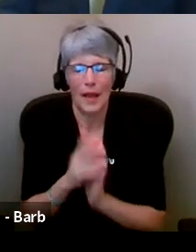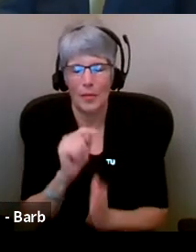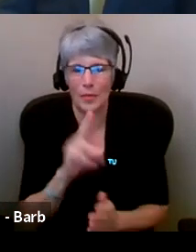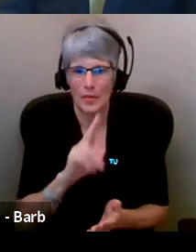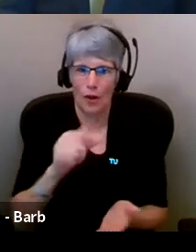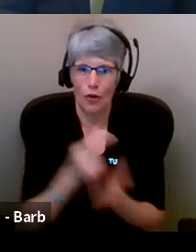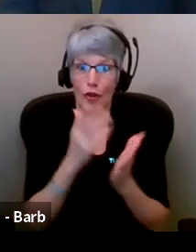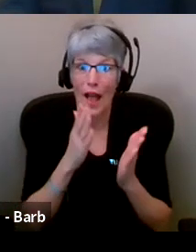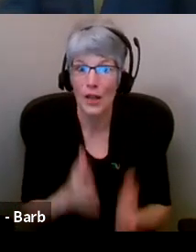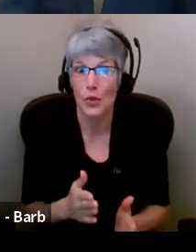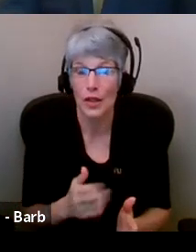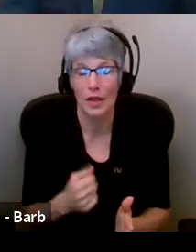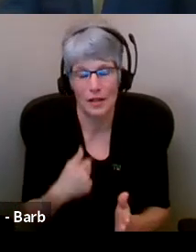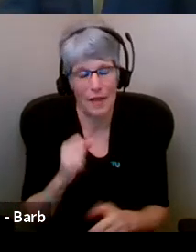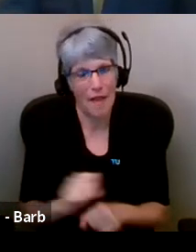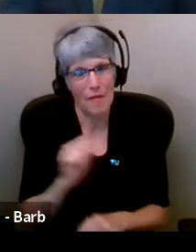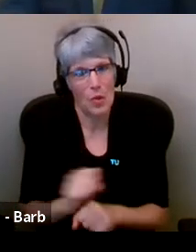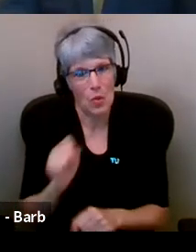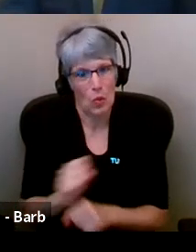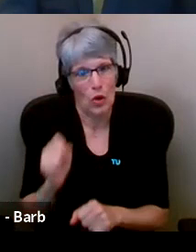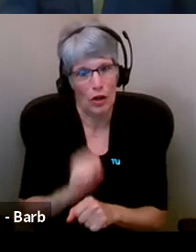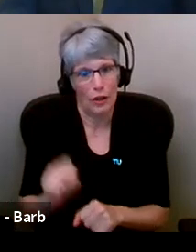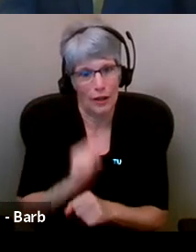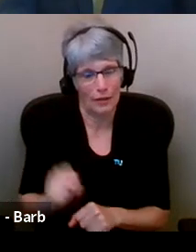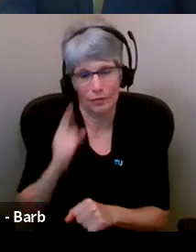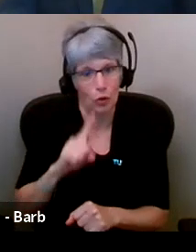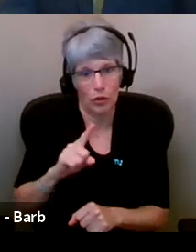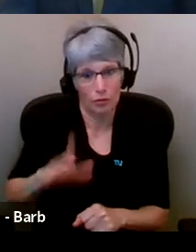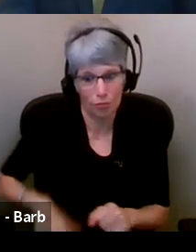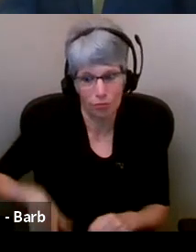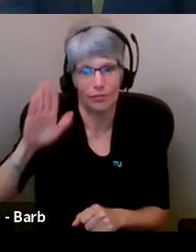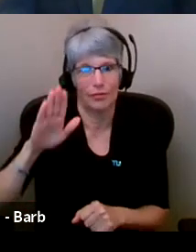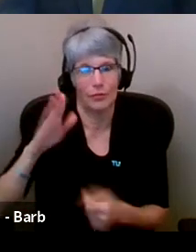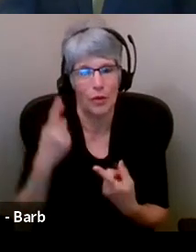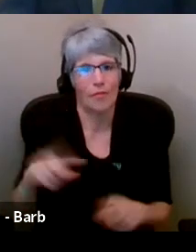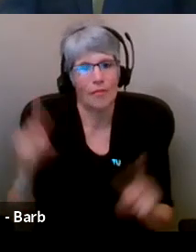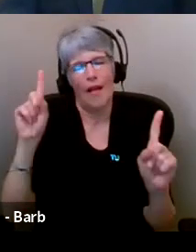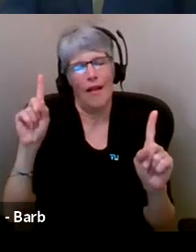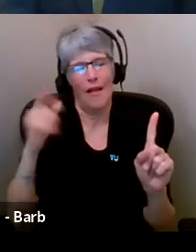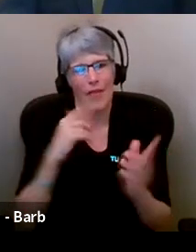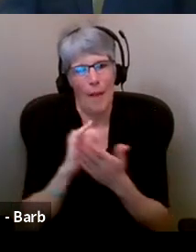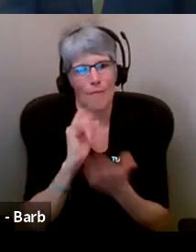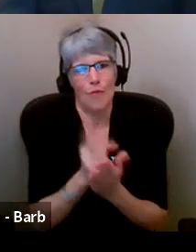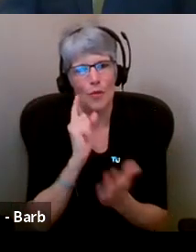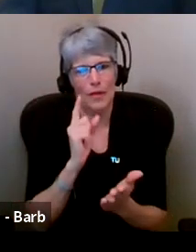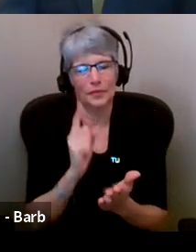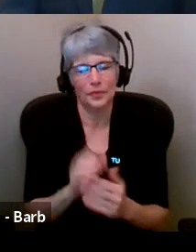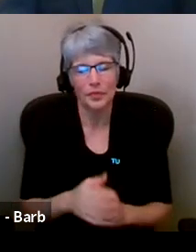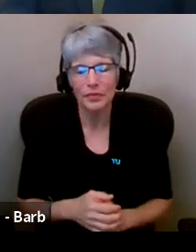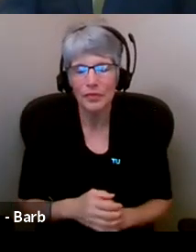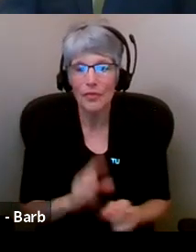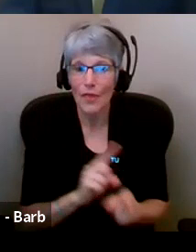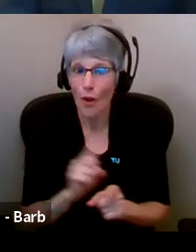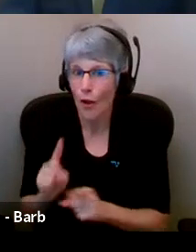graduates, something they've been working hard for throughout their entire lives to be able to reach that moment. I want to be able to